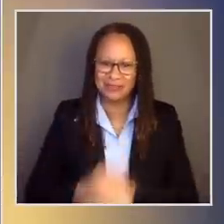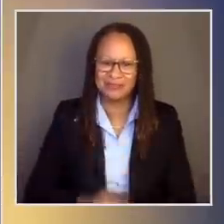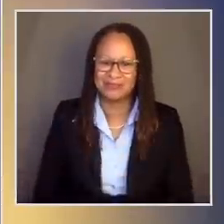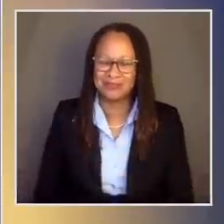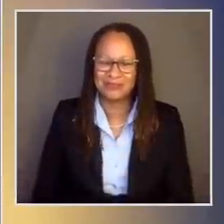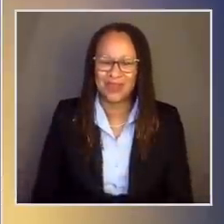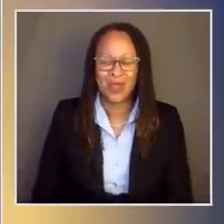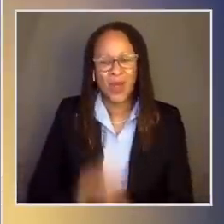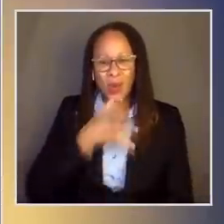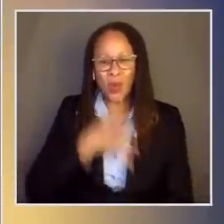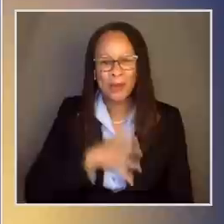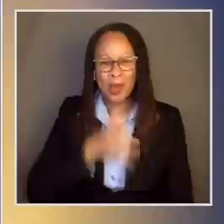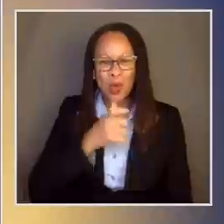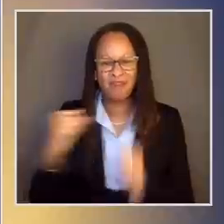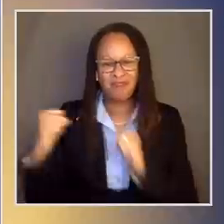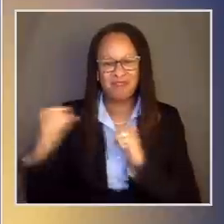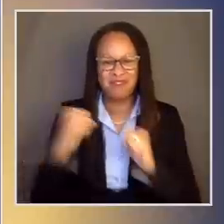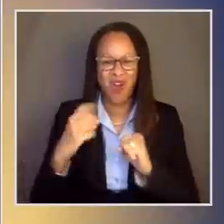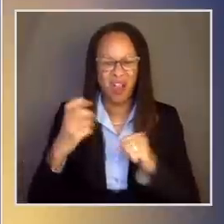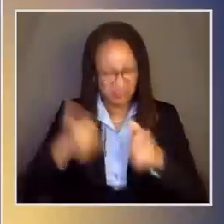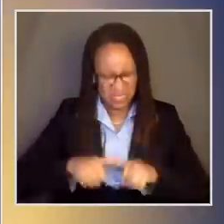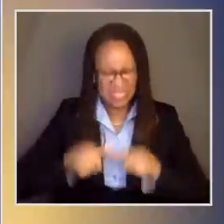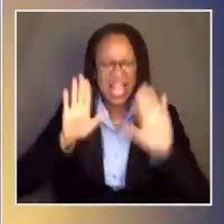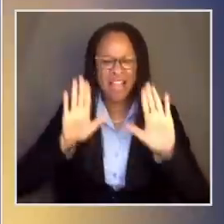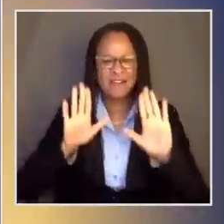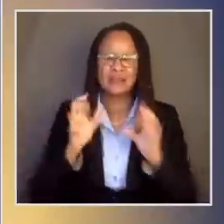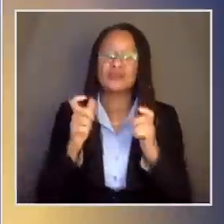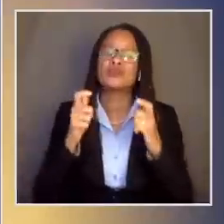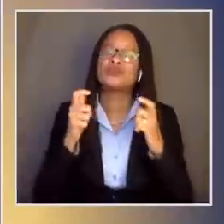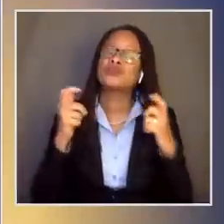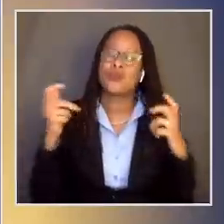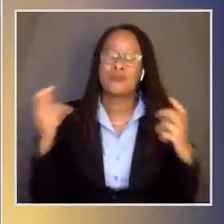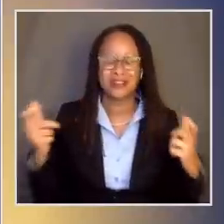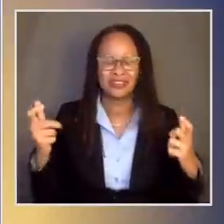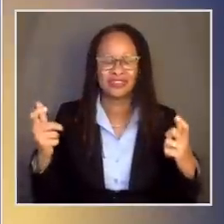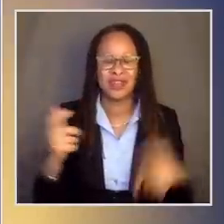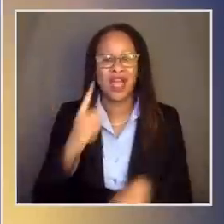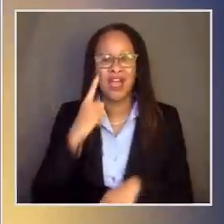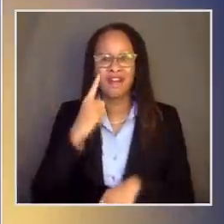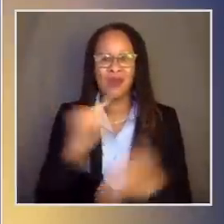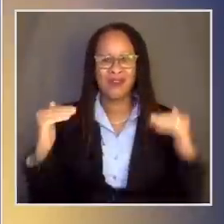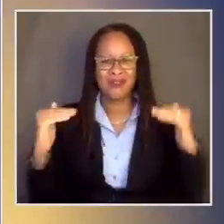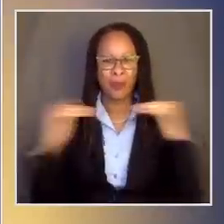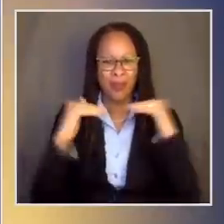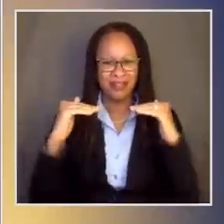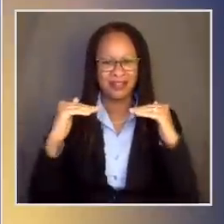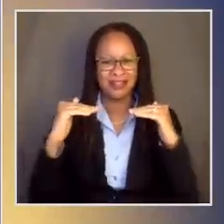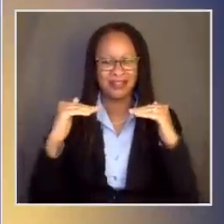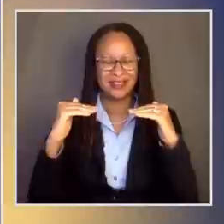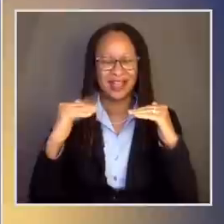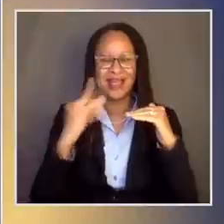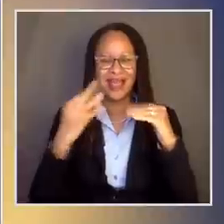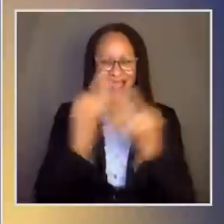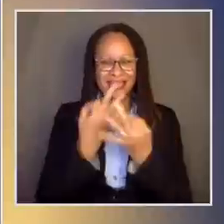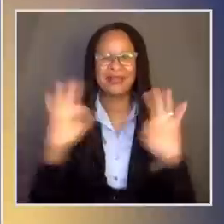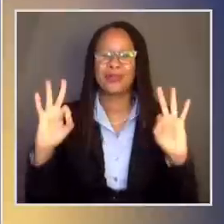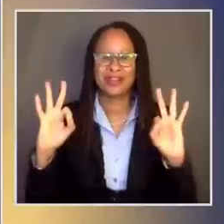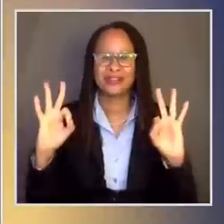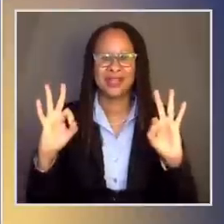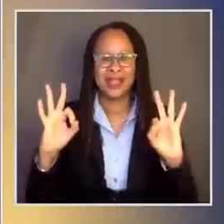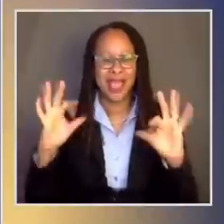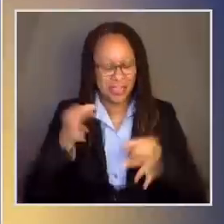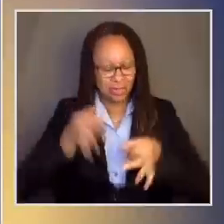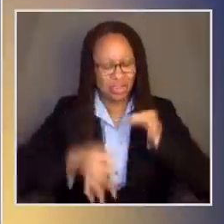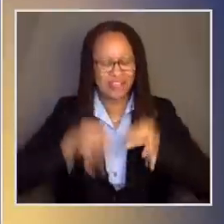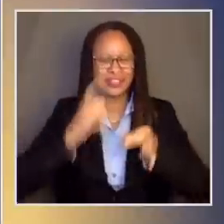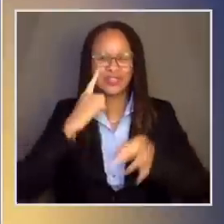Women who fought and sacrificed so much for equality and liberty and justice for